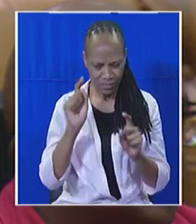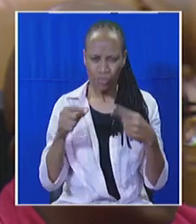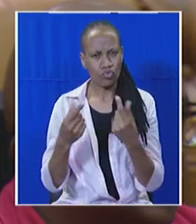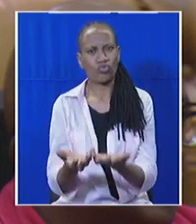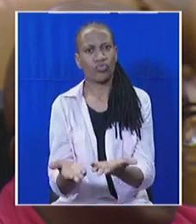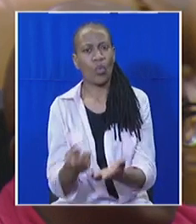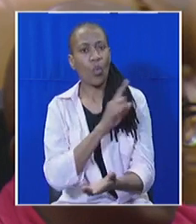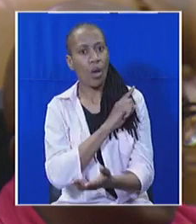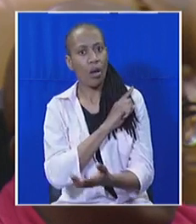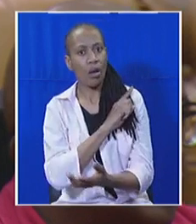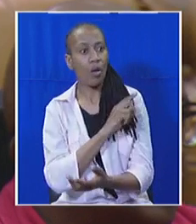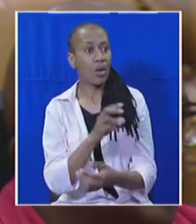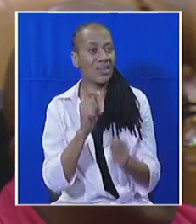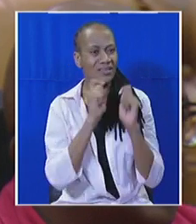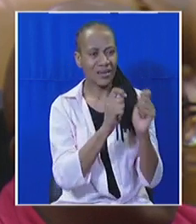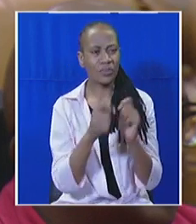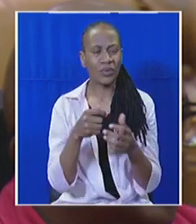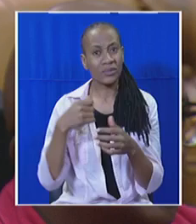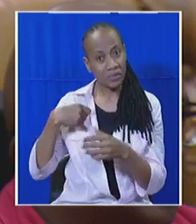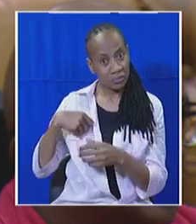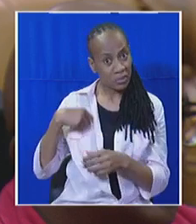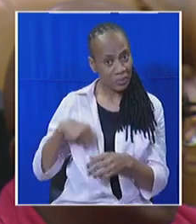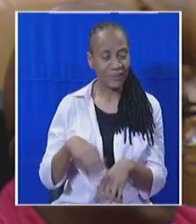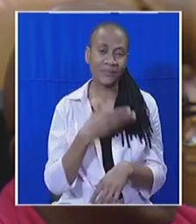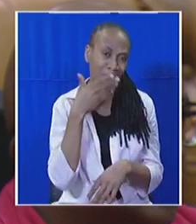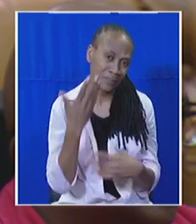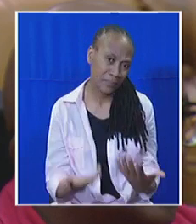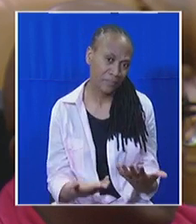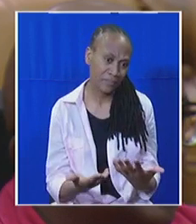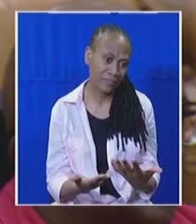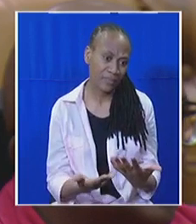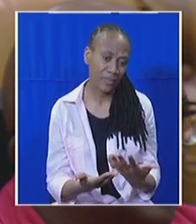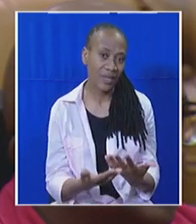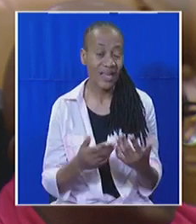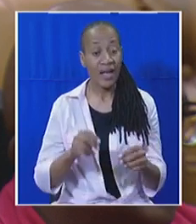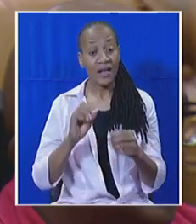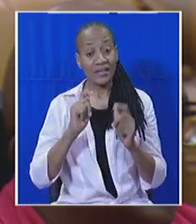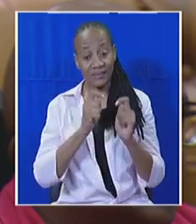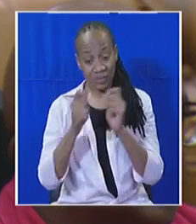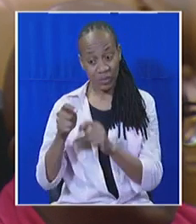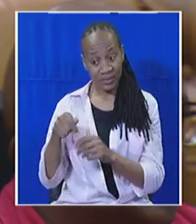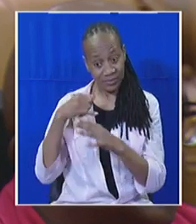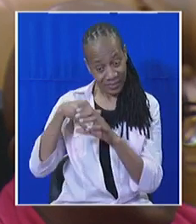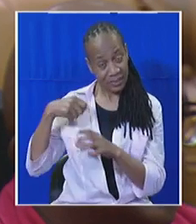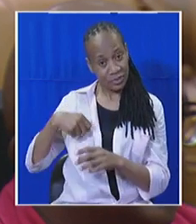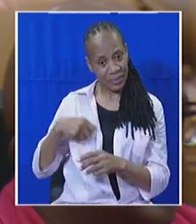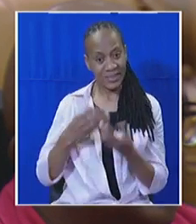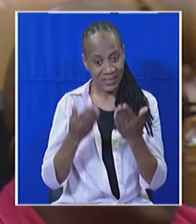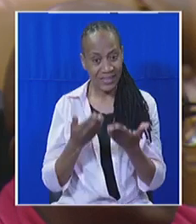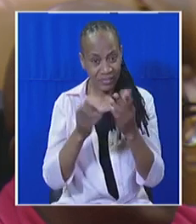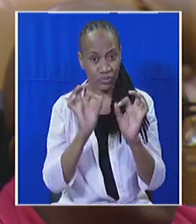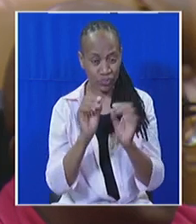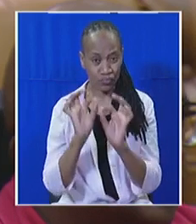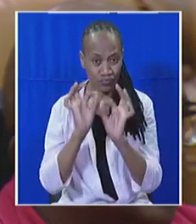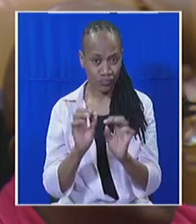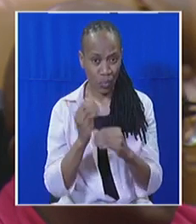shortage of fleet in the municipality. The fleet of the municipality has not been serviced for a number of years, and as a result, it's